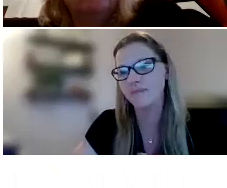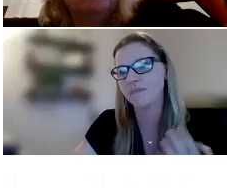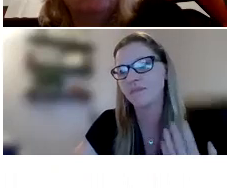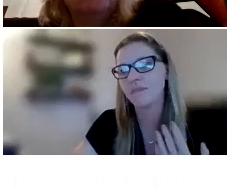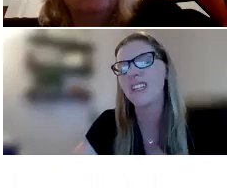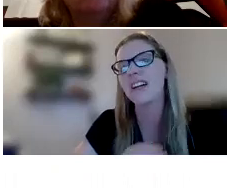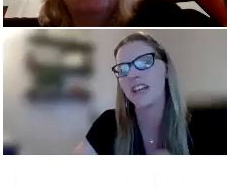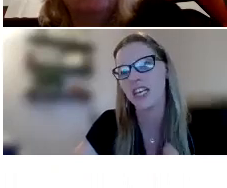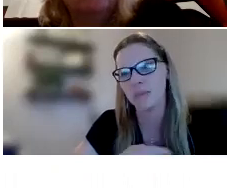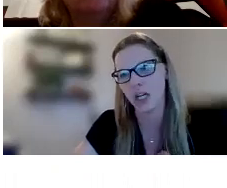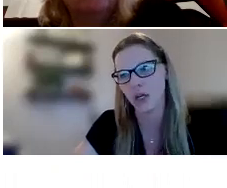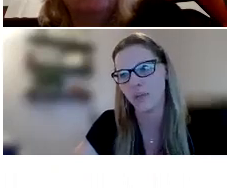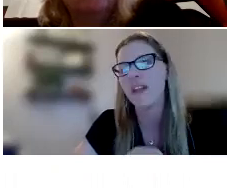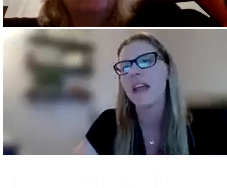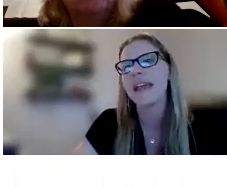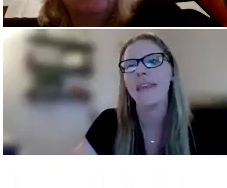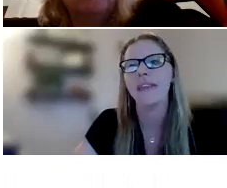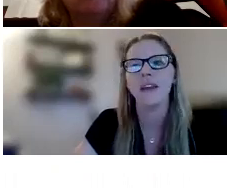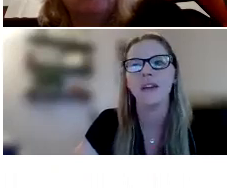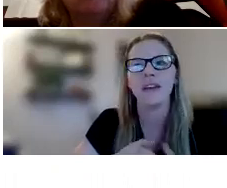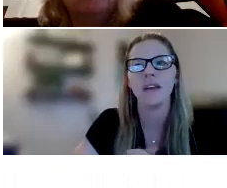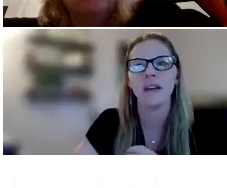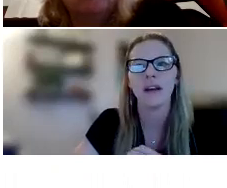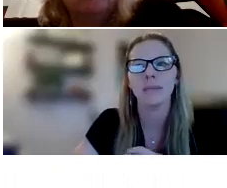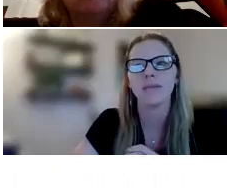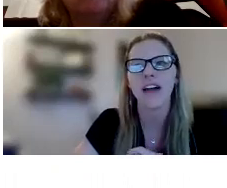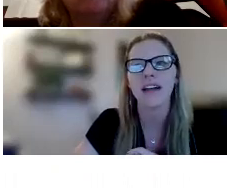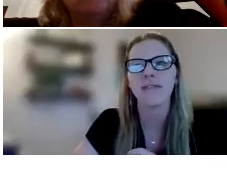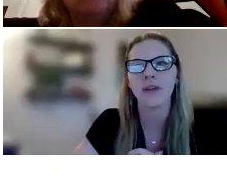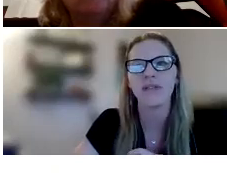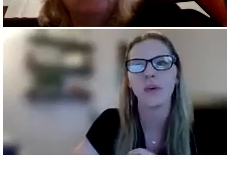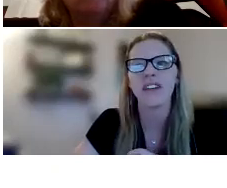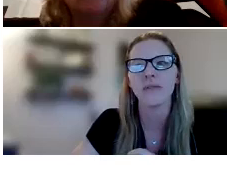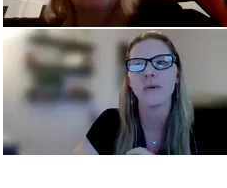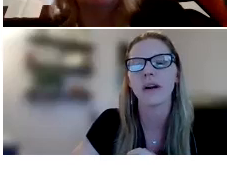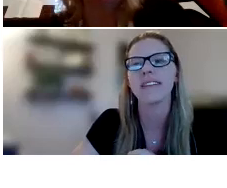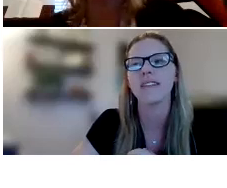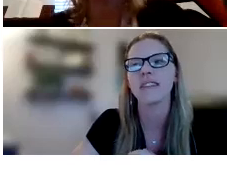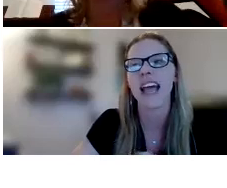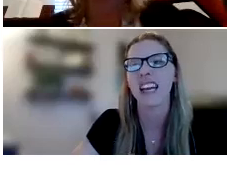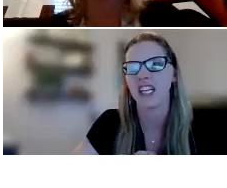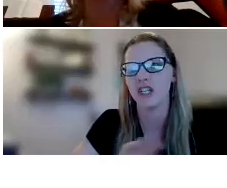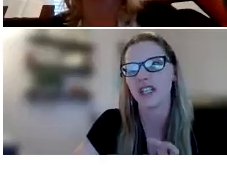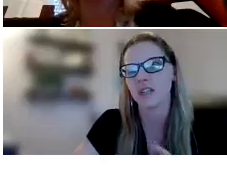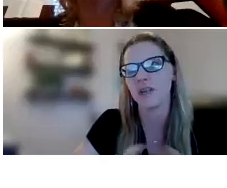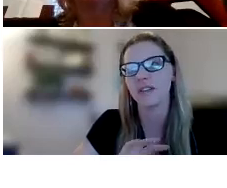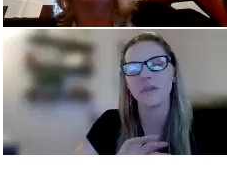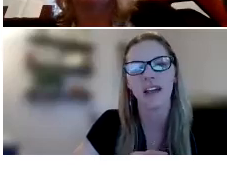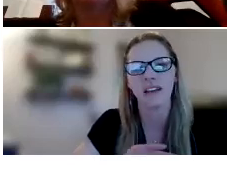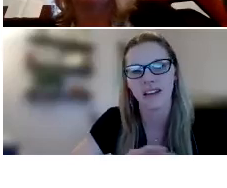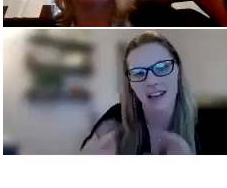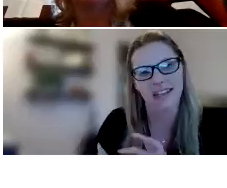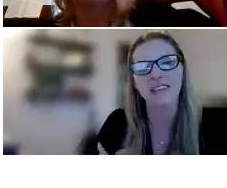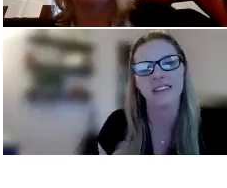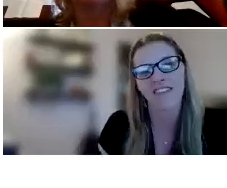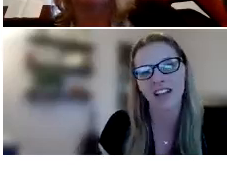removal of each balloon. And then the 53454 is if they had an adjustment to